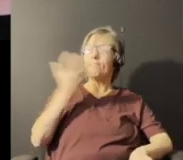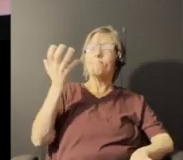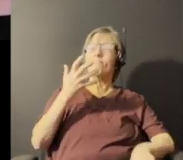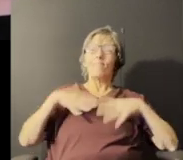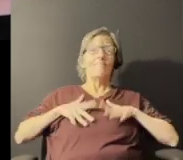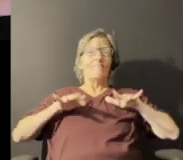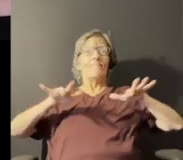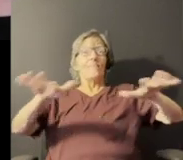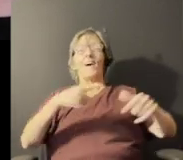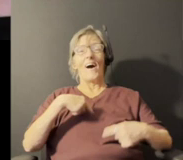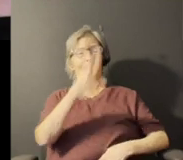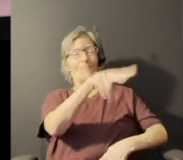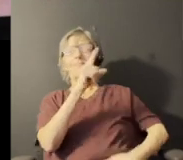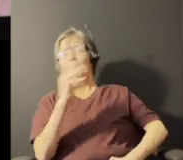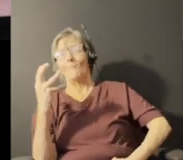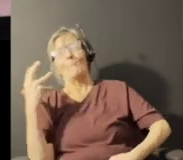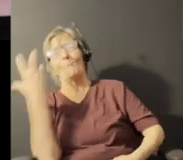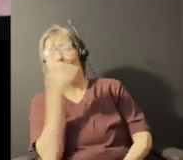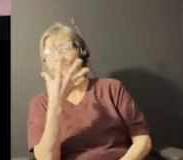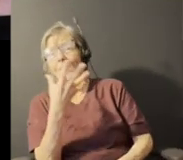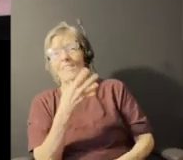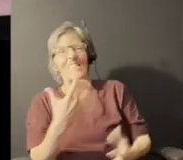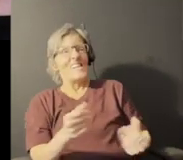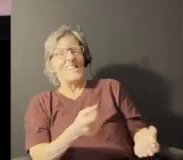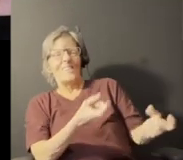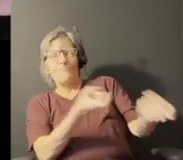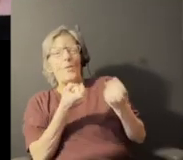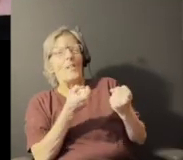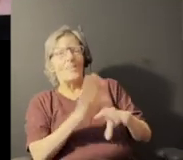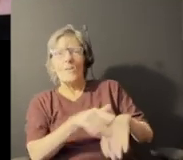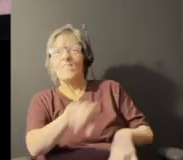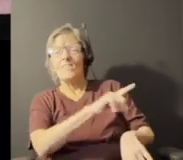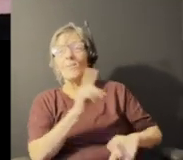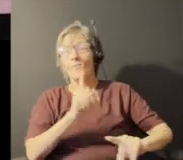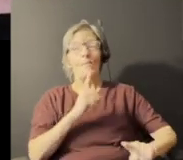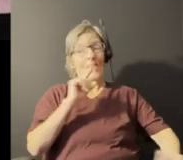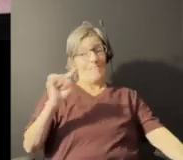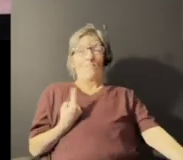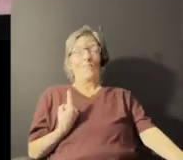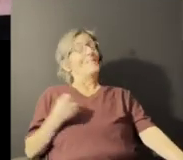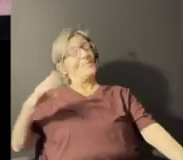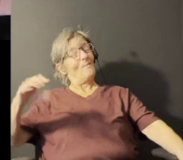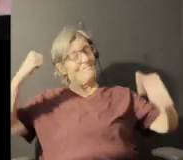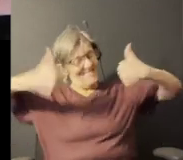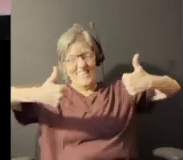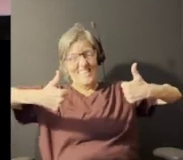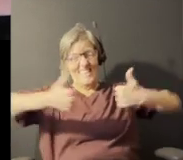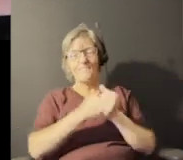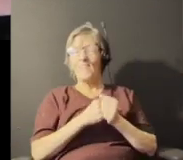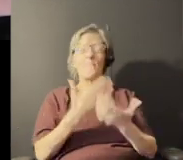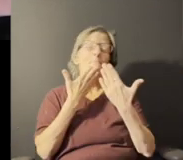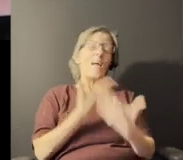I mean, I feel like it's gorgeous and so evocative. And apparently I'm not the only one. So that's